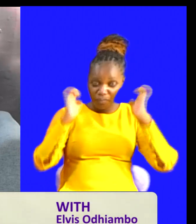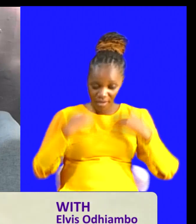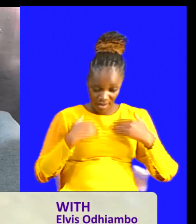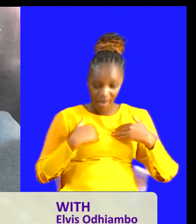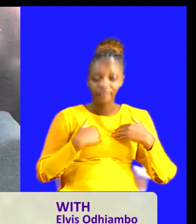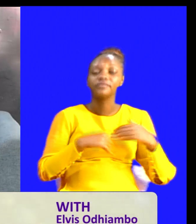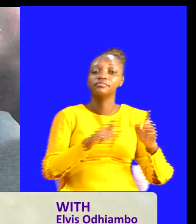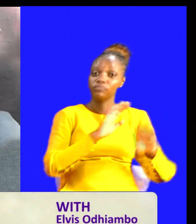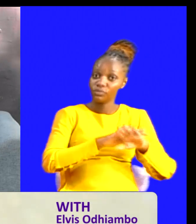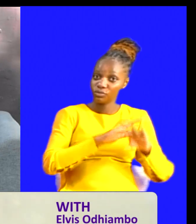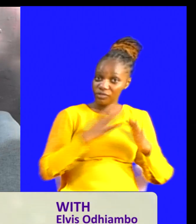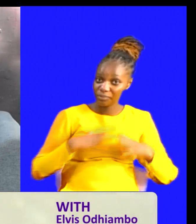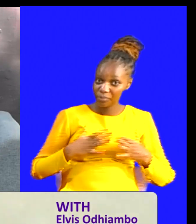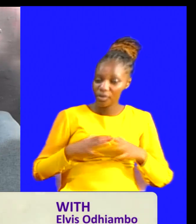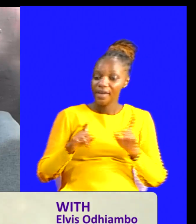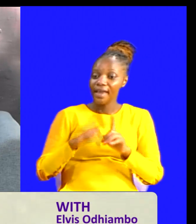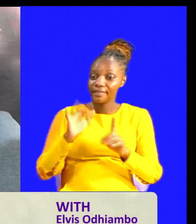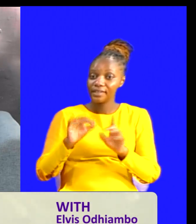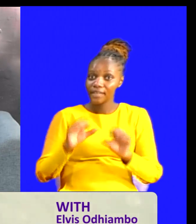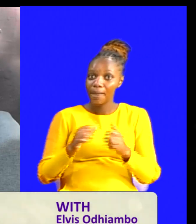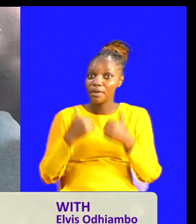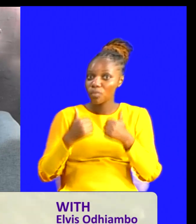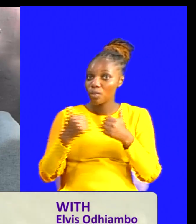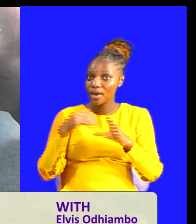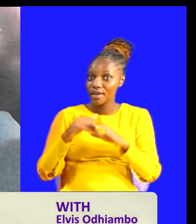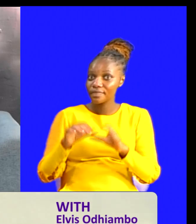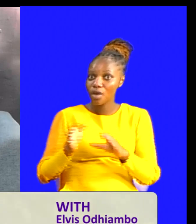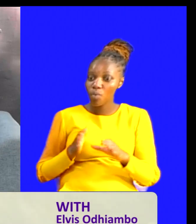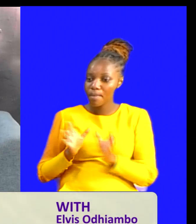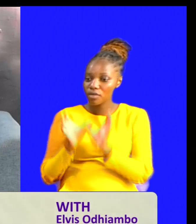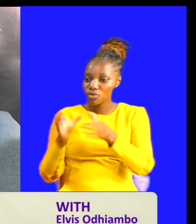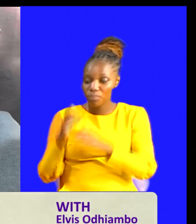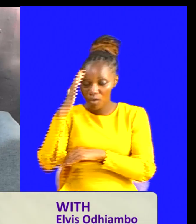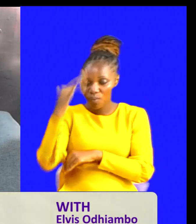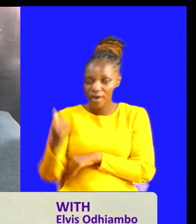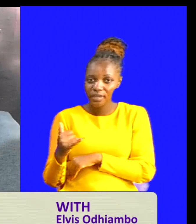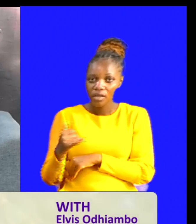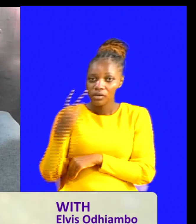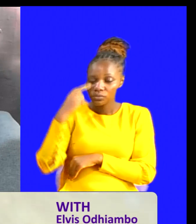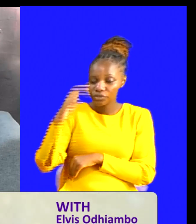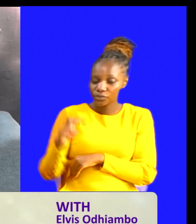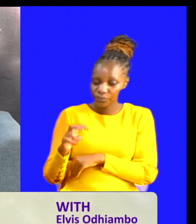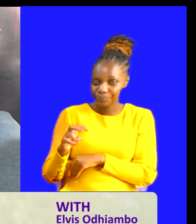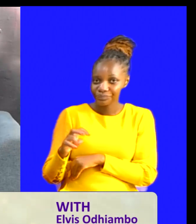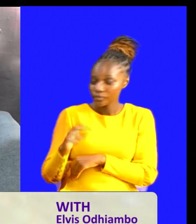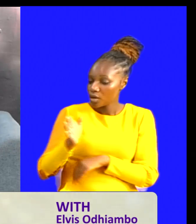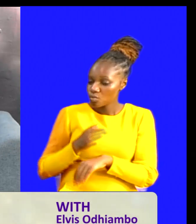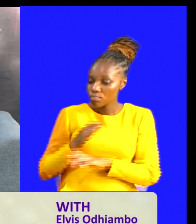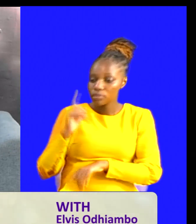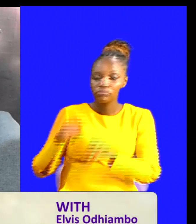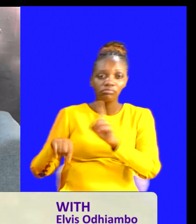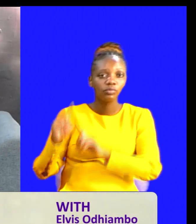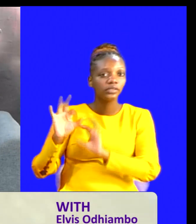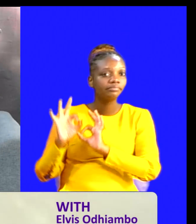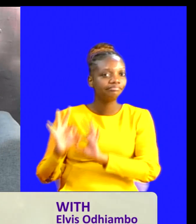athletics is concerned. And we saw this in the women category, where we had Asif, you know, dominating and winning, you know, with,